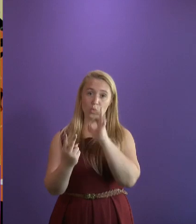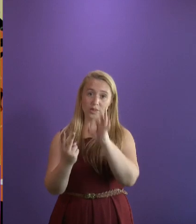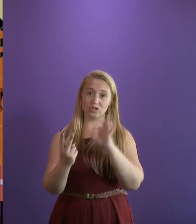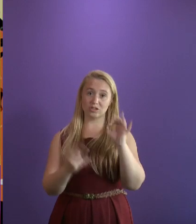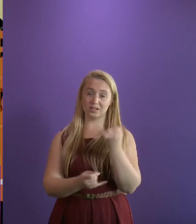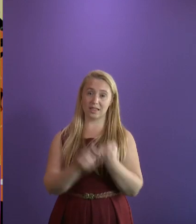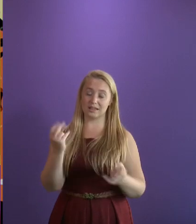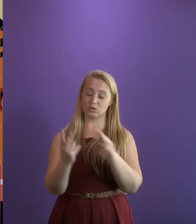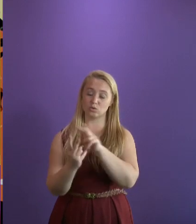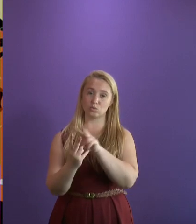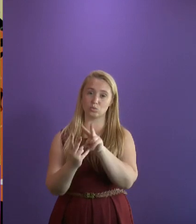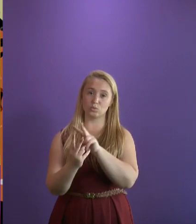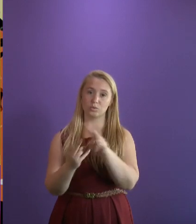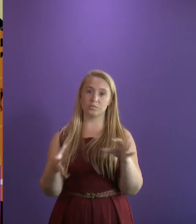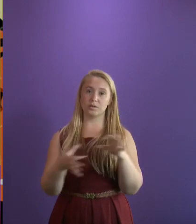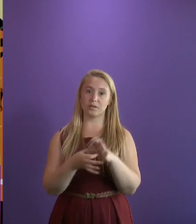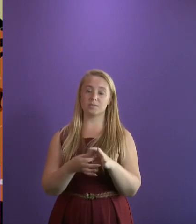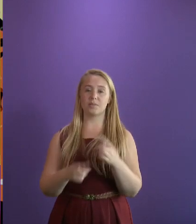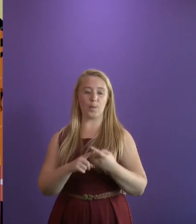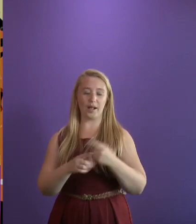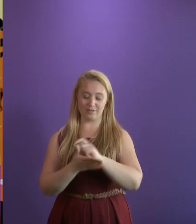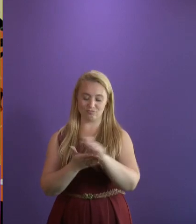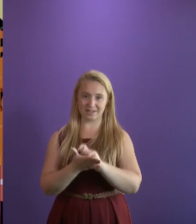them in together. I've scribbled them down here.